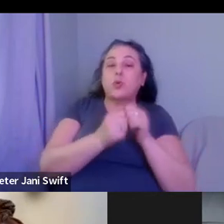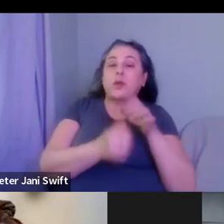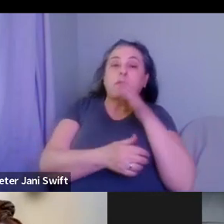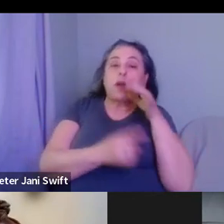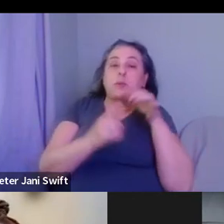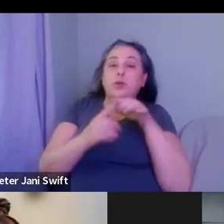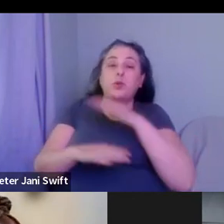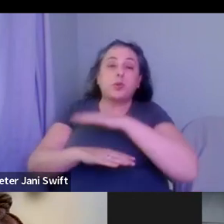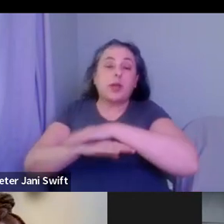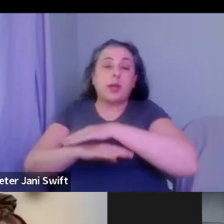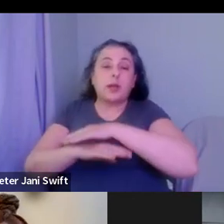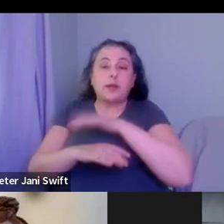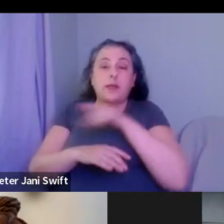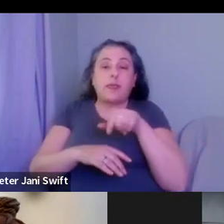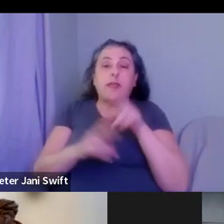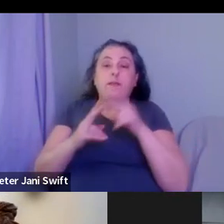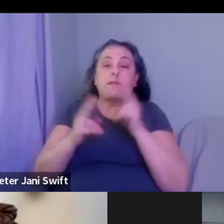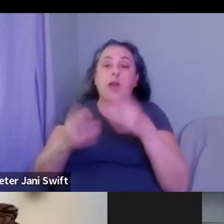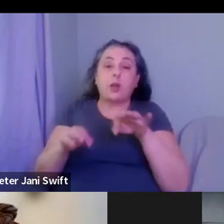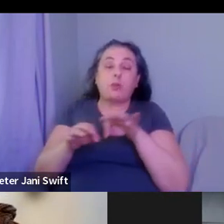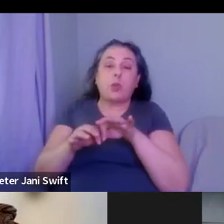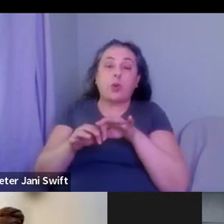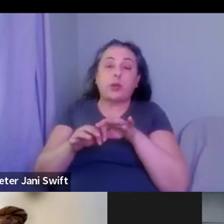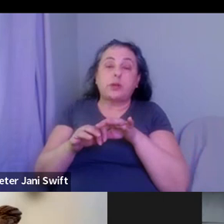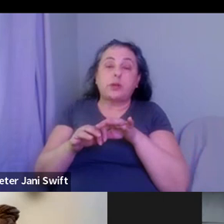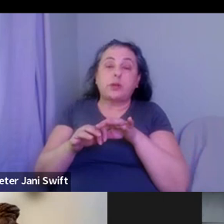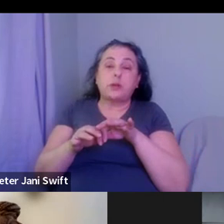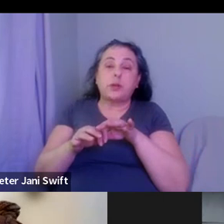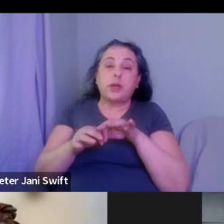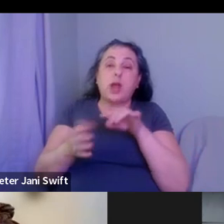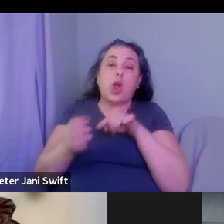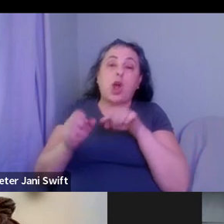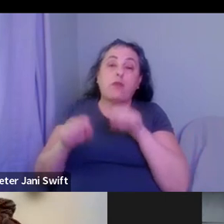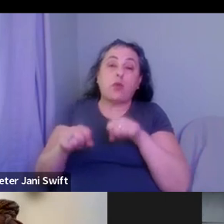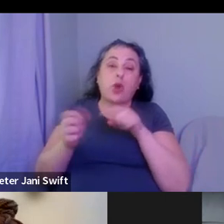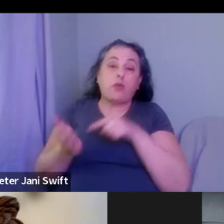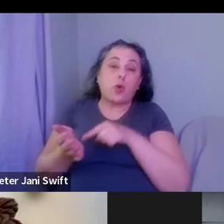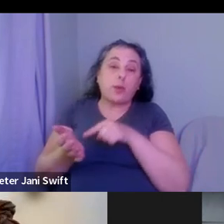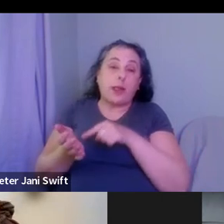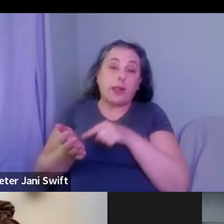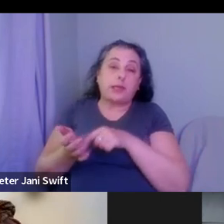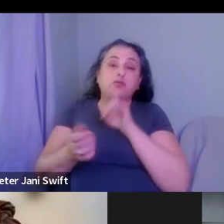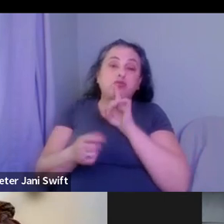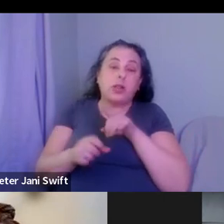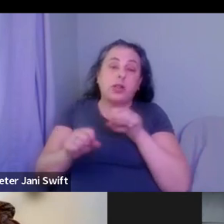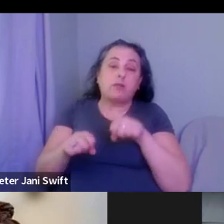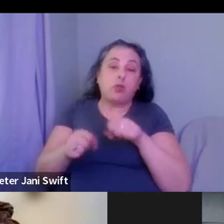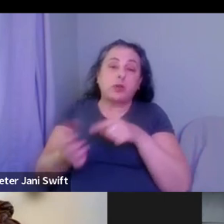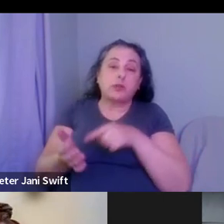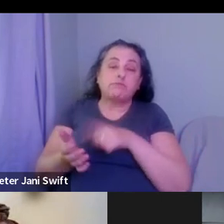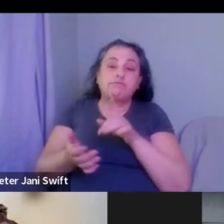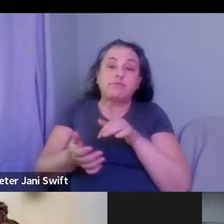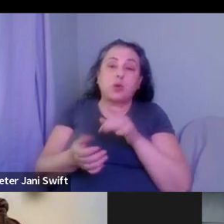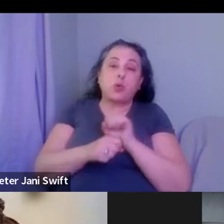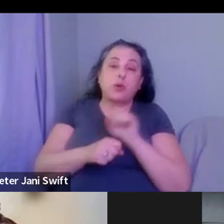table. That's very important. And so affordability is very important to be workers to